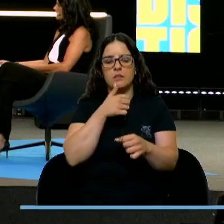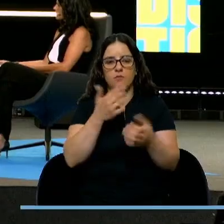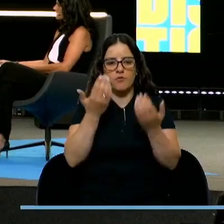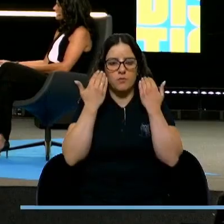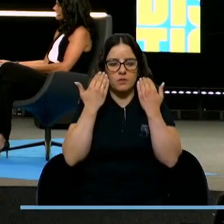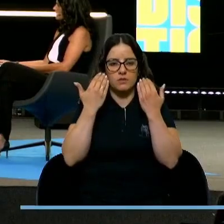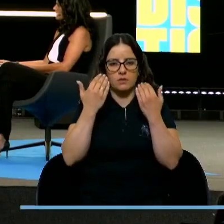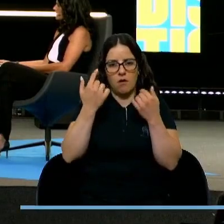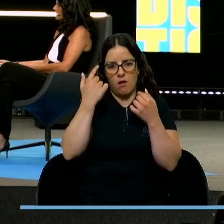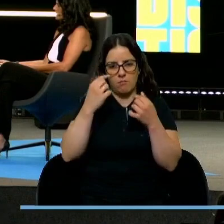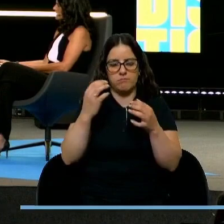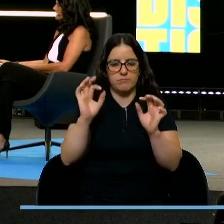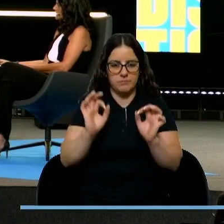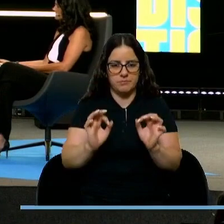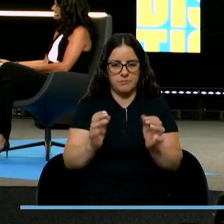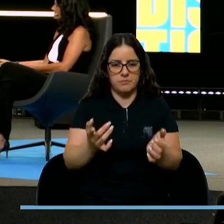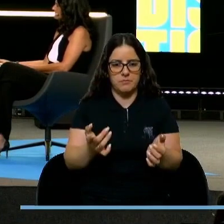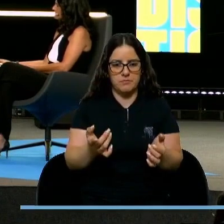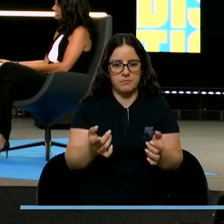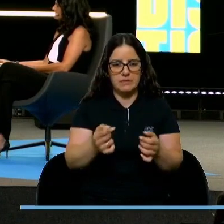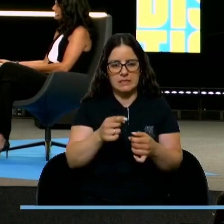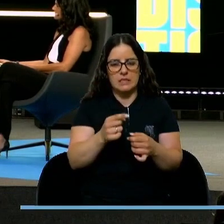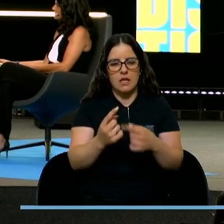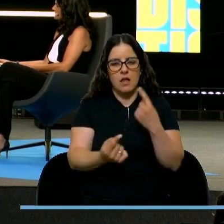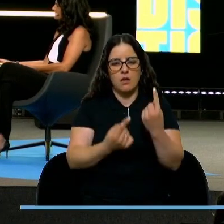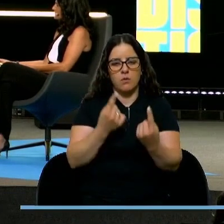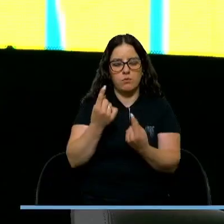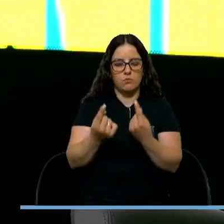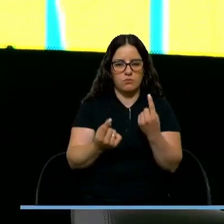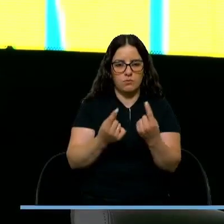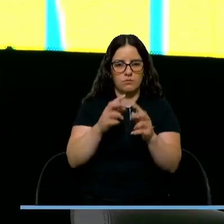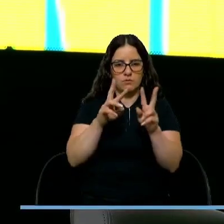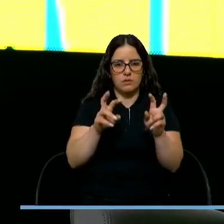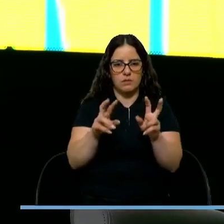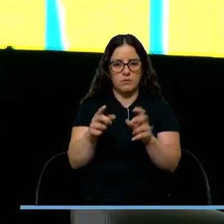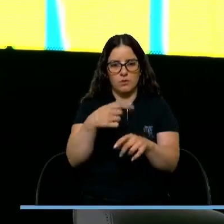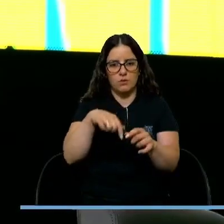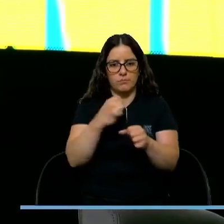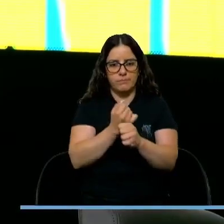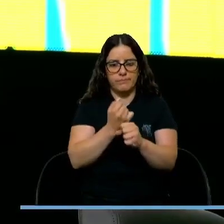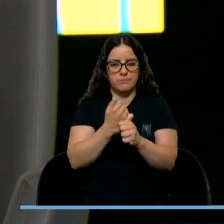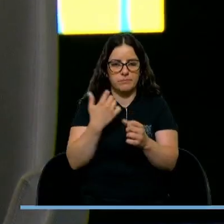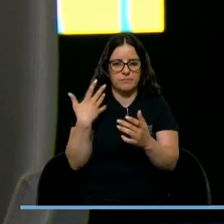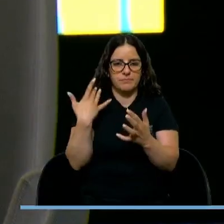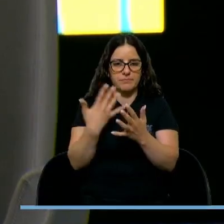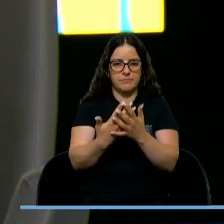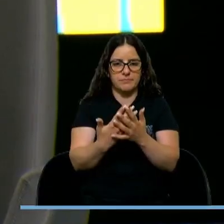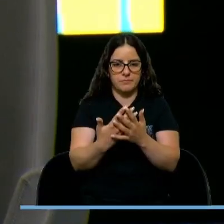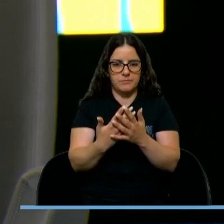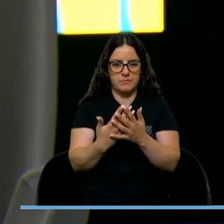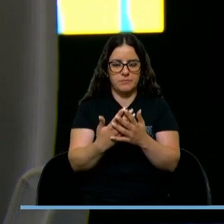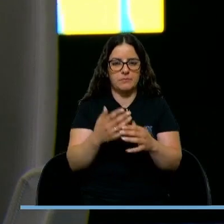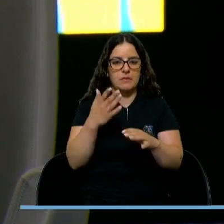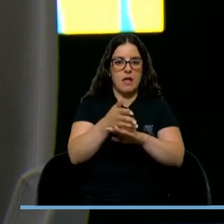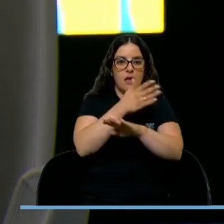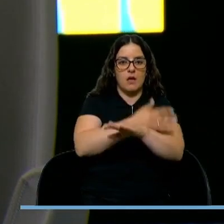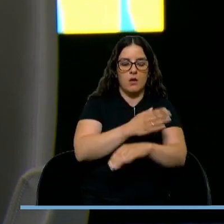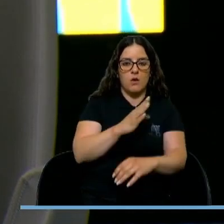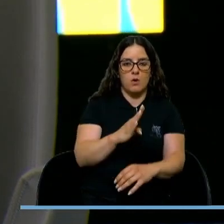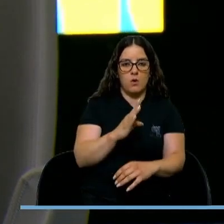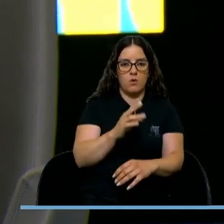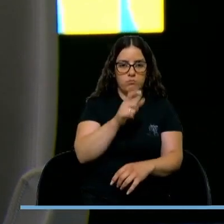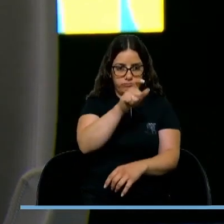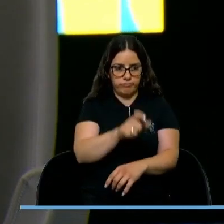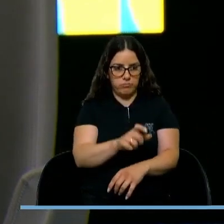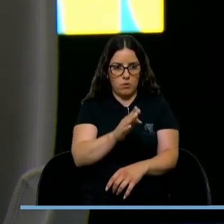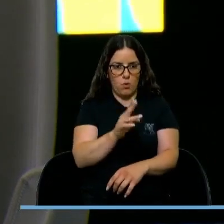informed decisions. And these are some of the topics we've been working on. Juan